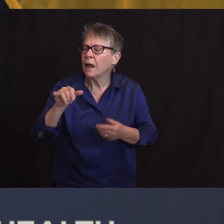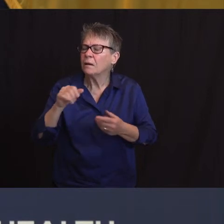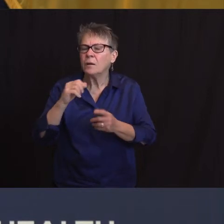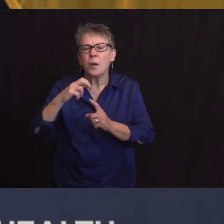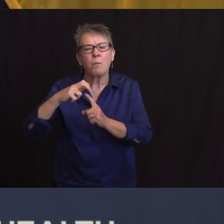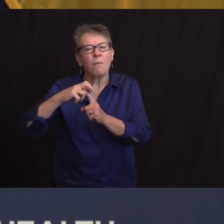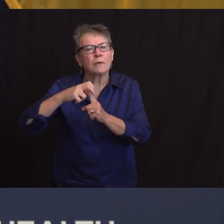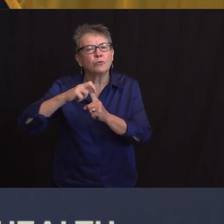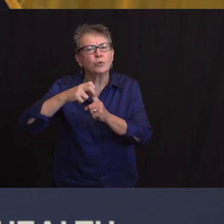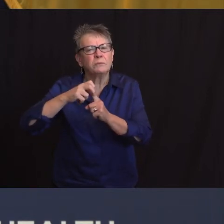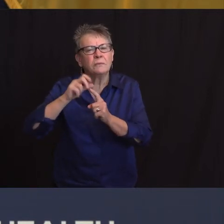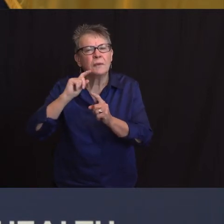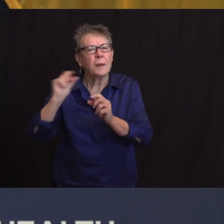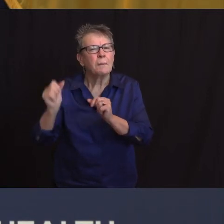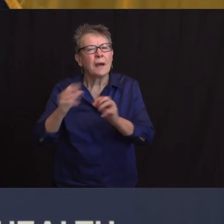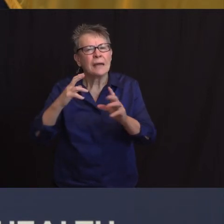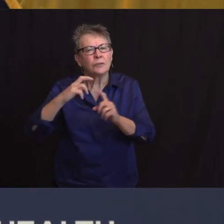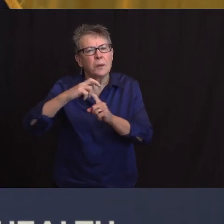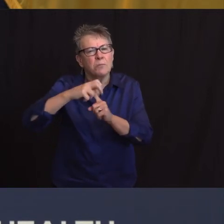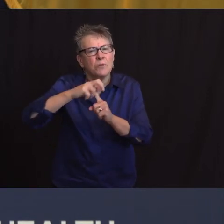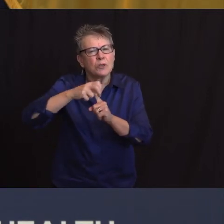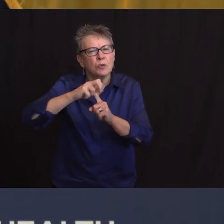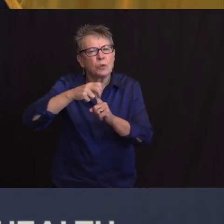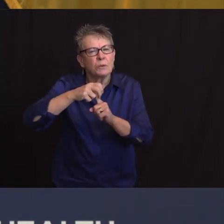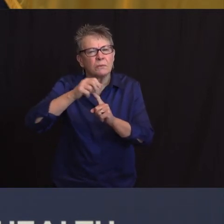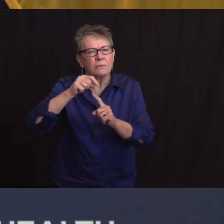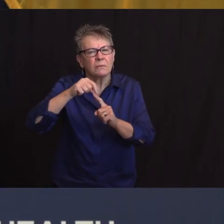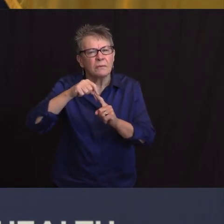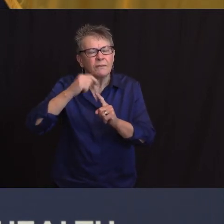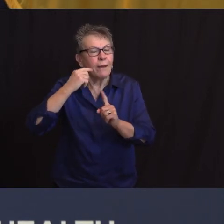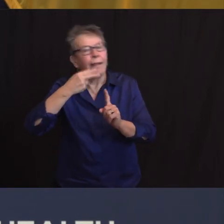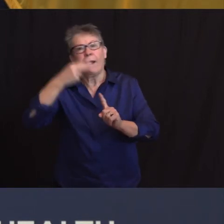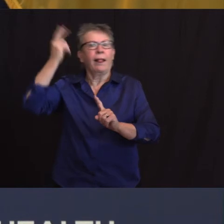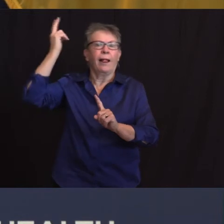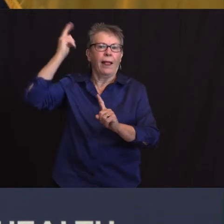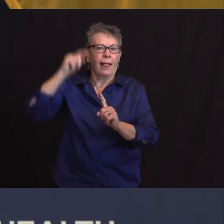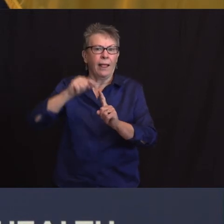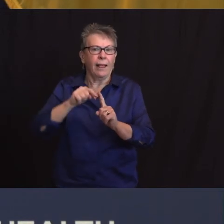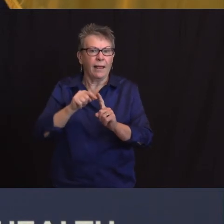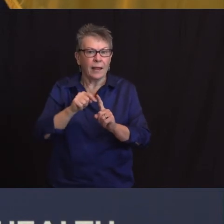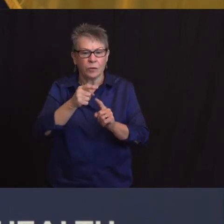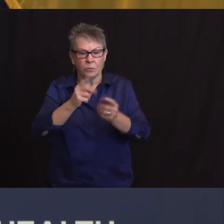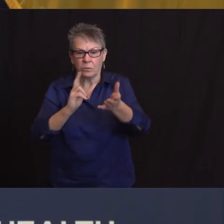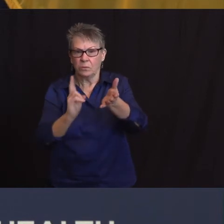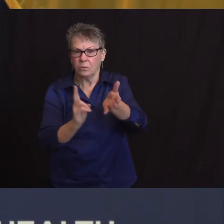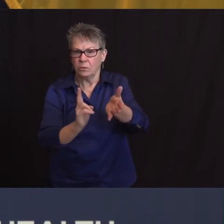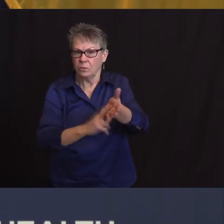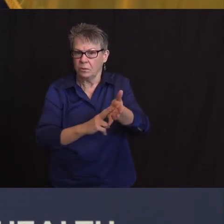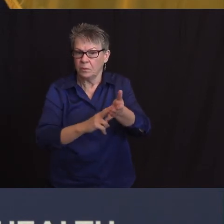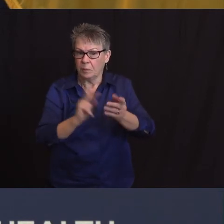marijuana decrim and the enabling legislation? Thank you.